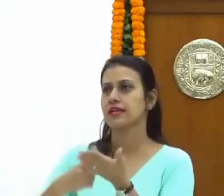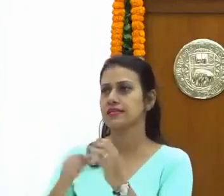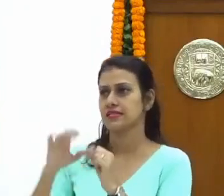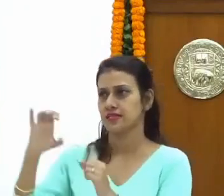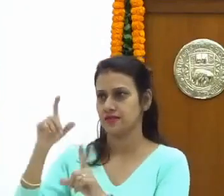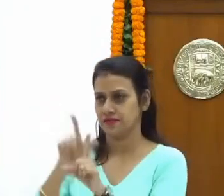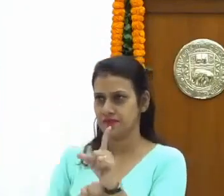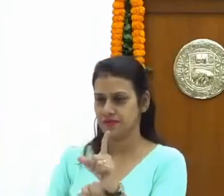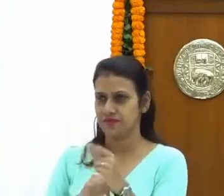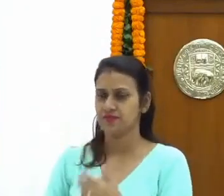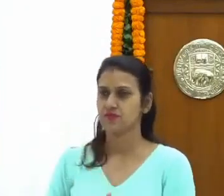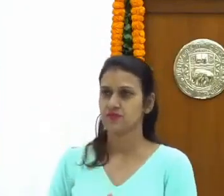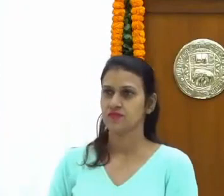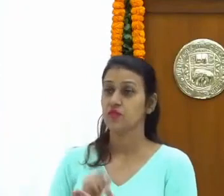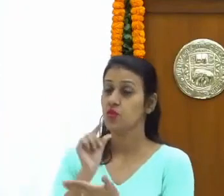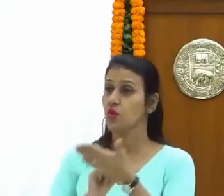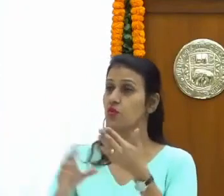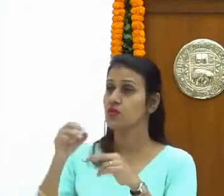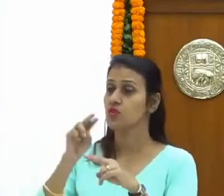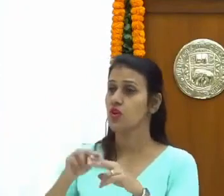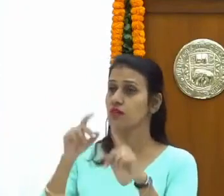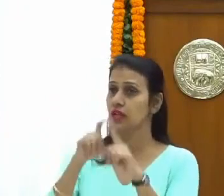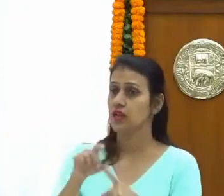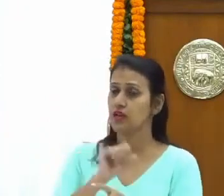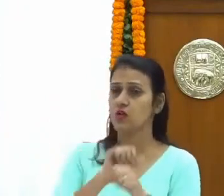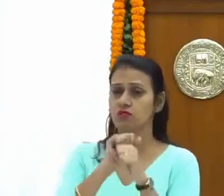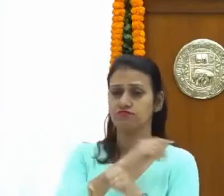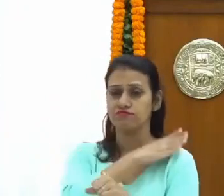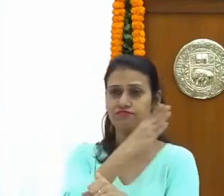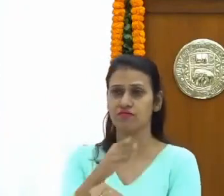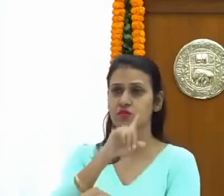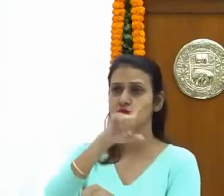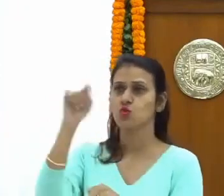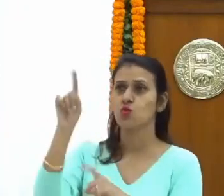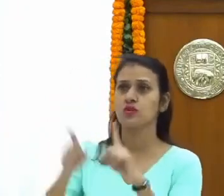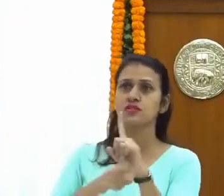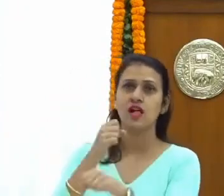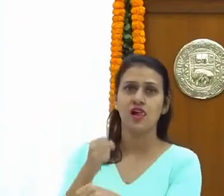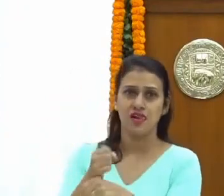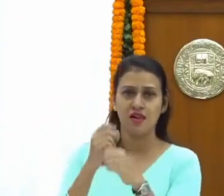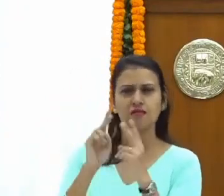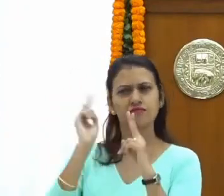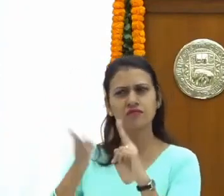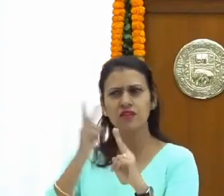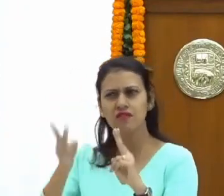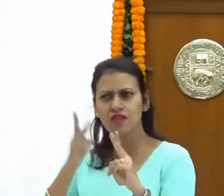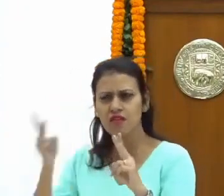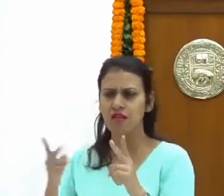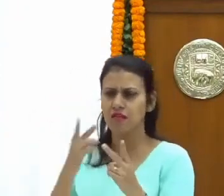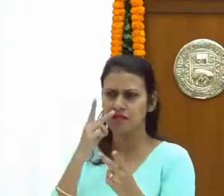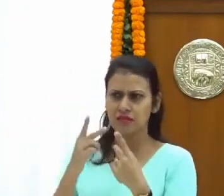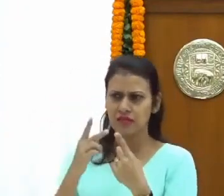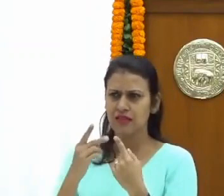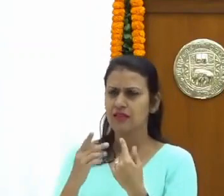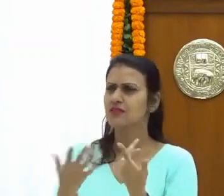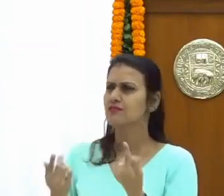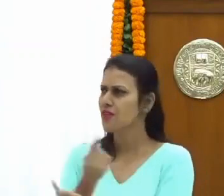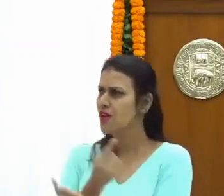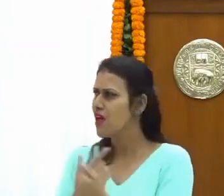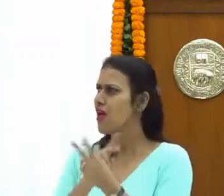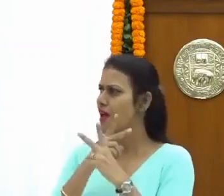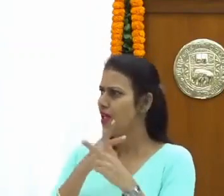Professor, Delhi University has completed 100 years. We have also seen many weathers of democracy,